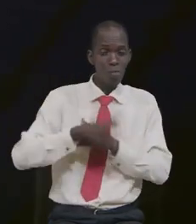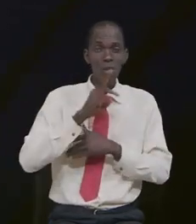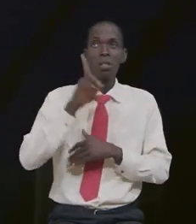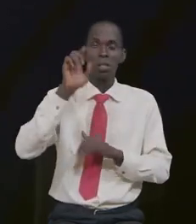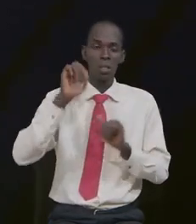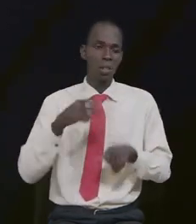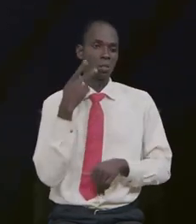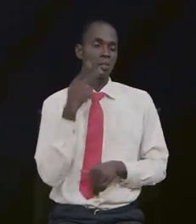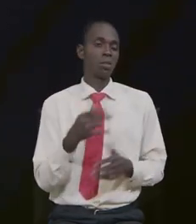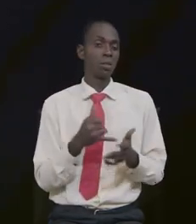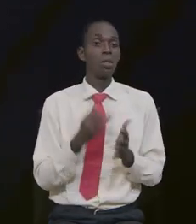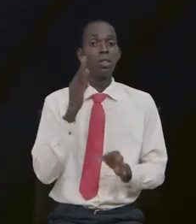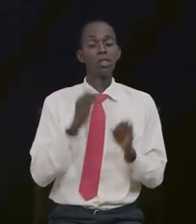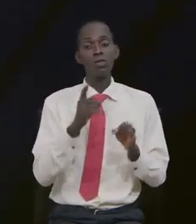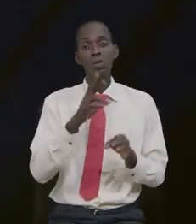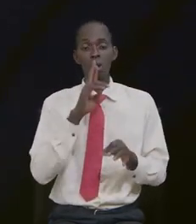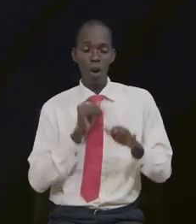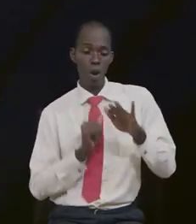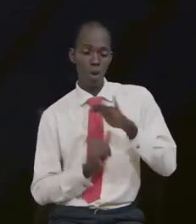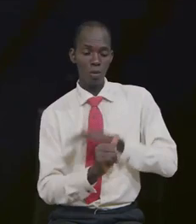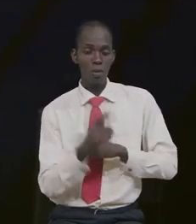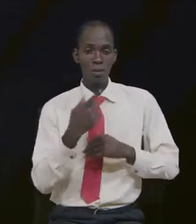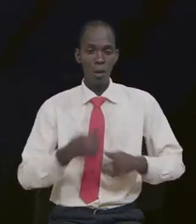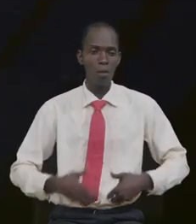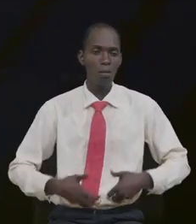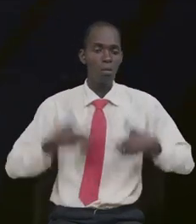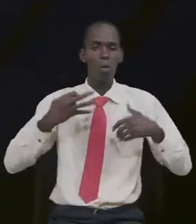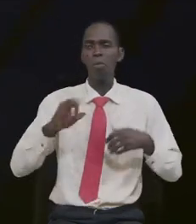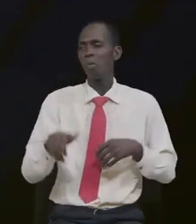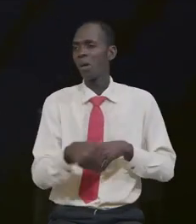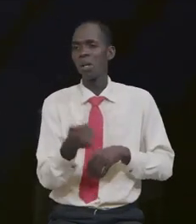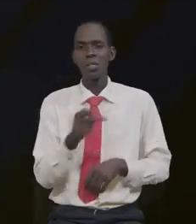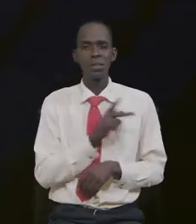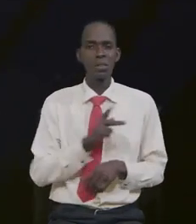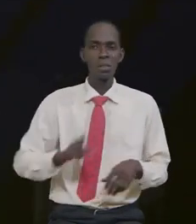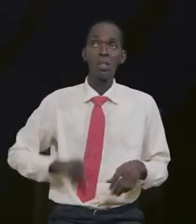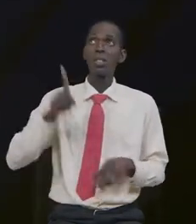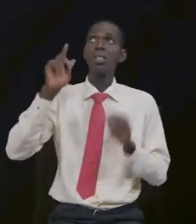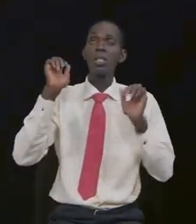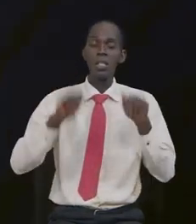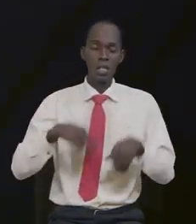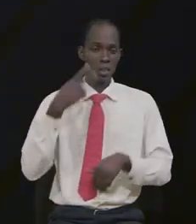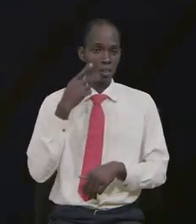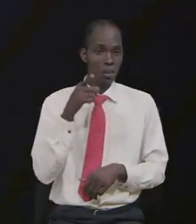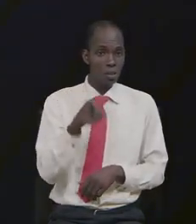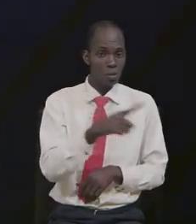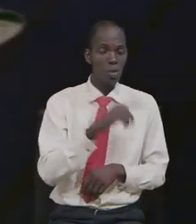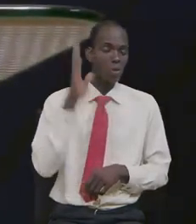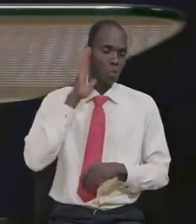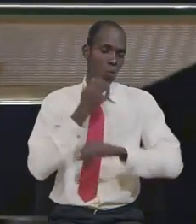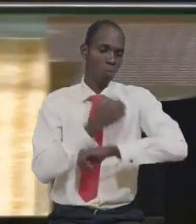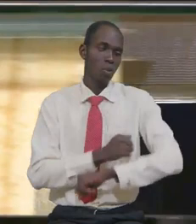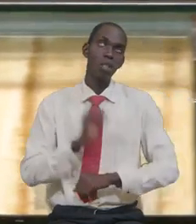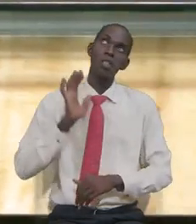the fury of the emperors in any land, he can see you, and he protects its own.